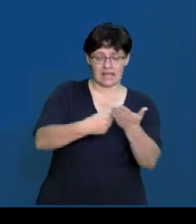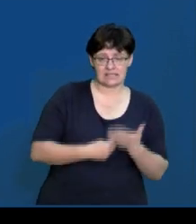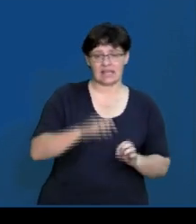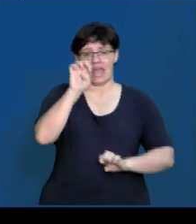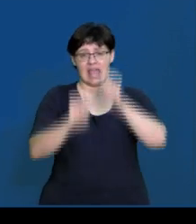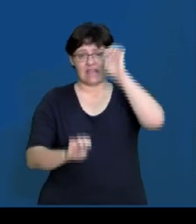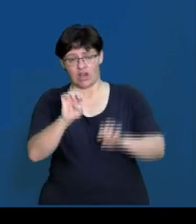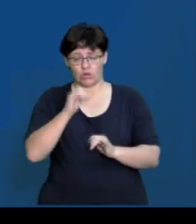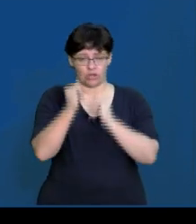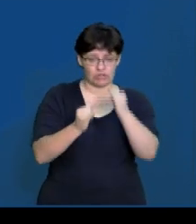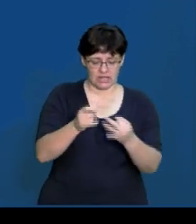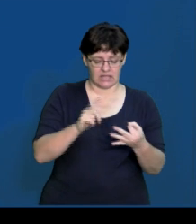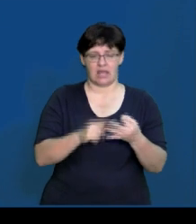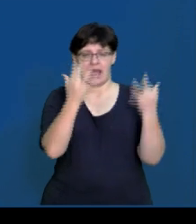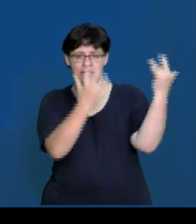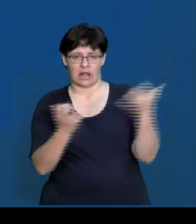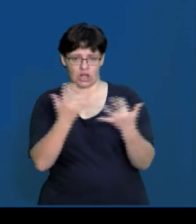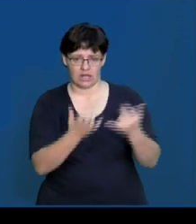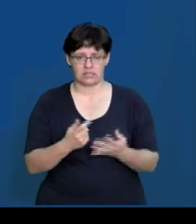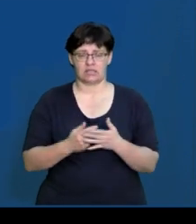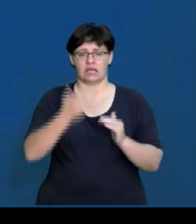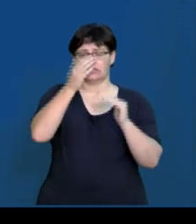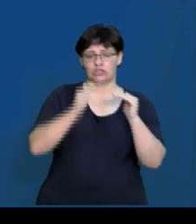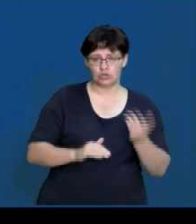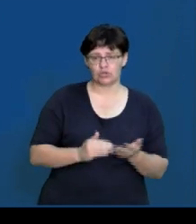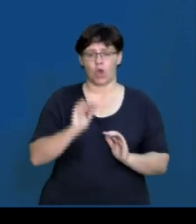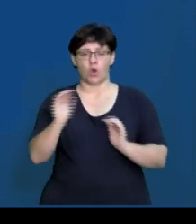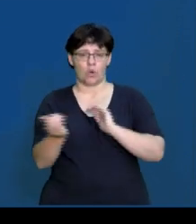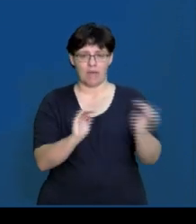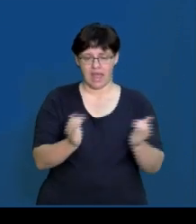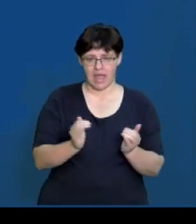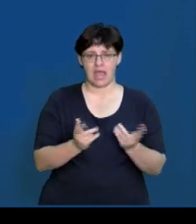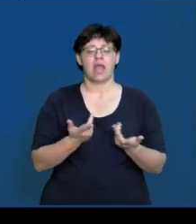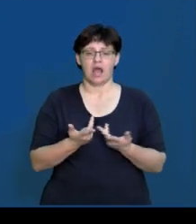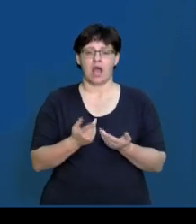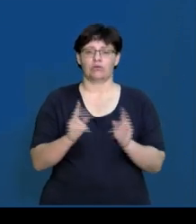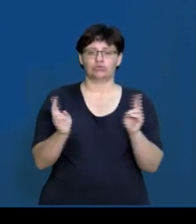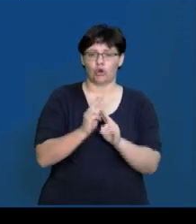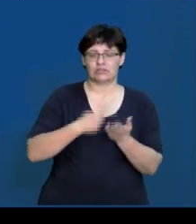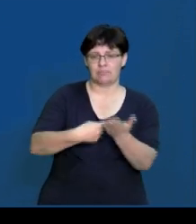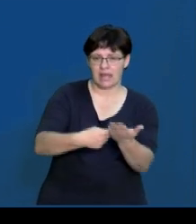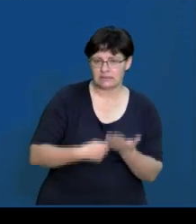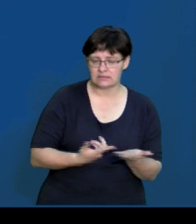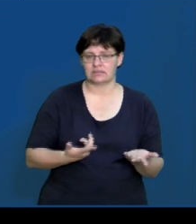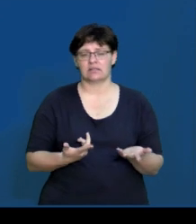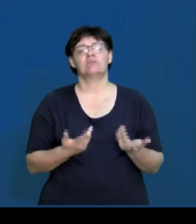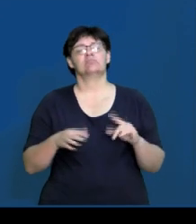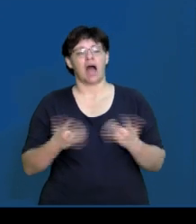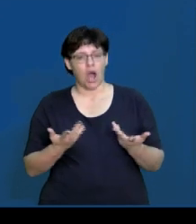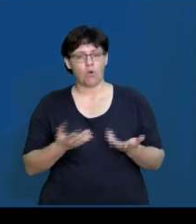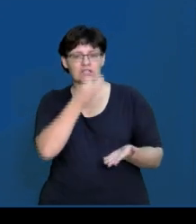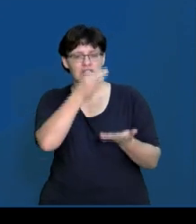discuss, evaluate, critically evaluate, calculate, deduce, compare between, briefly debate,